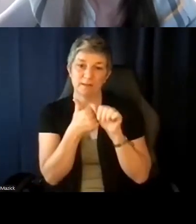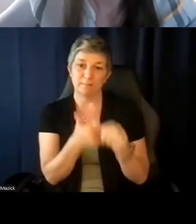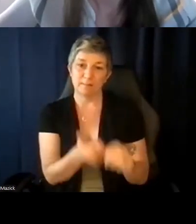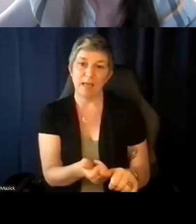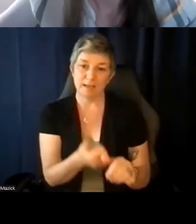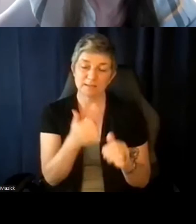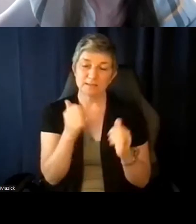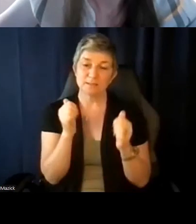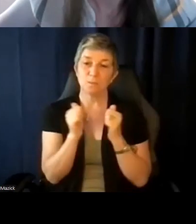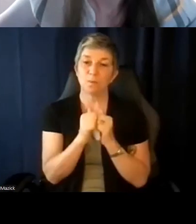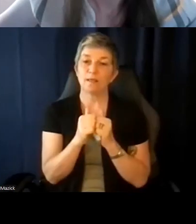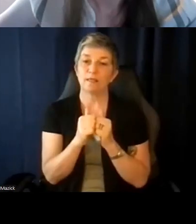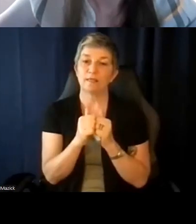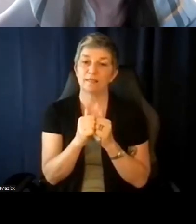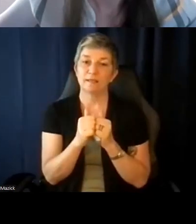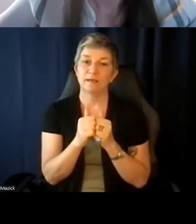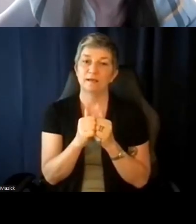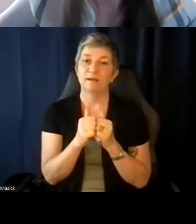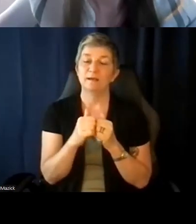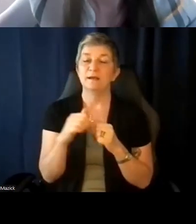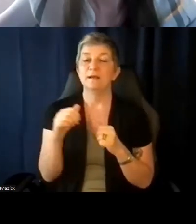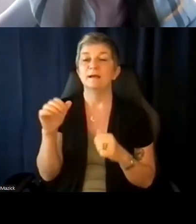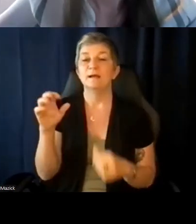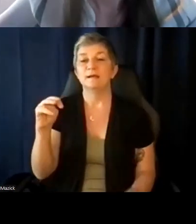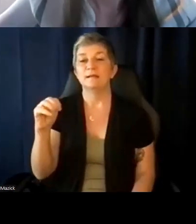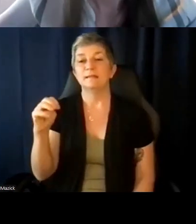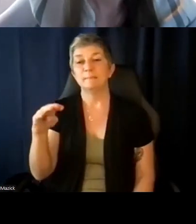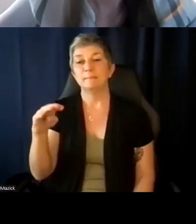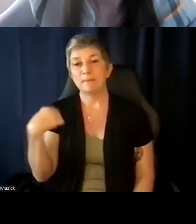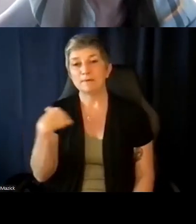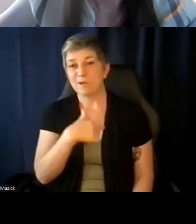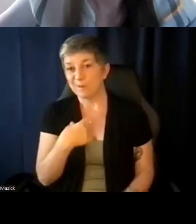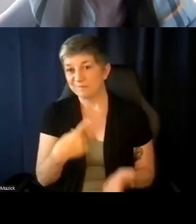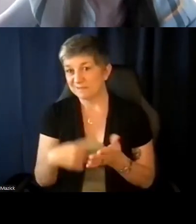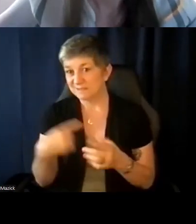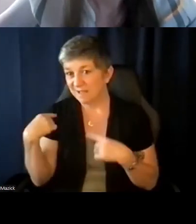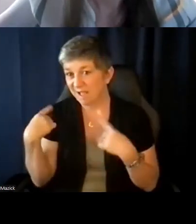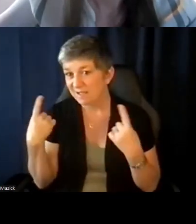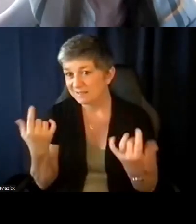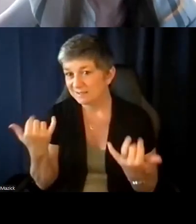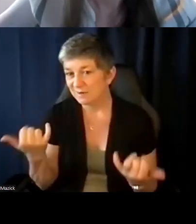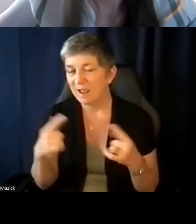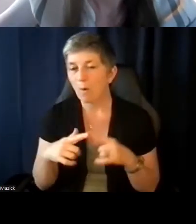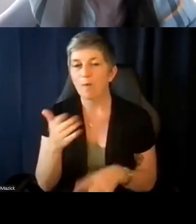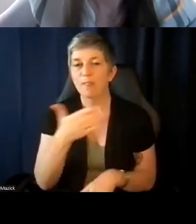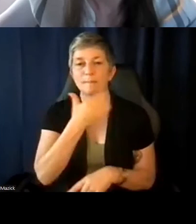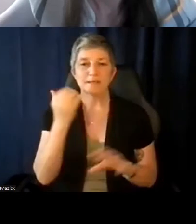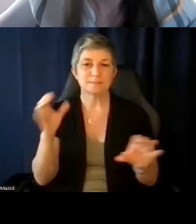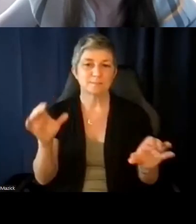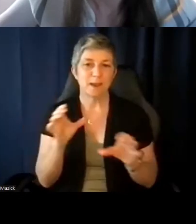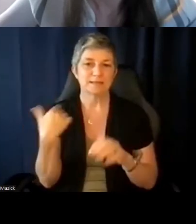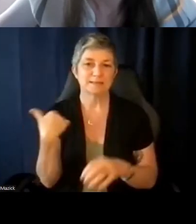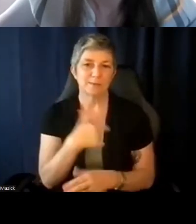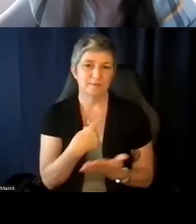with the memos that we've discussed or the best practices that we've discussed.